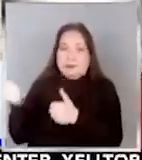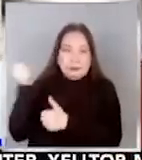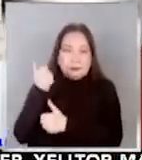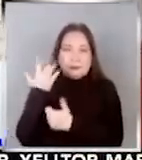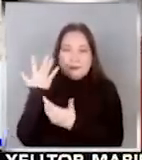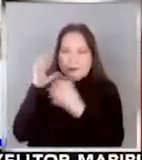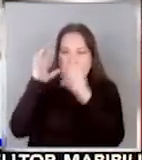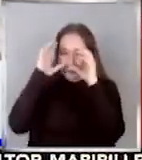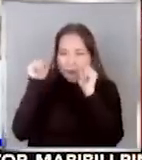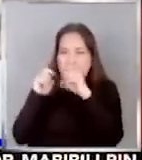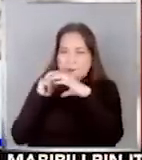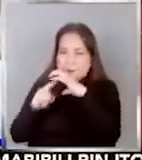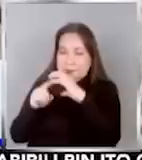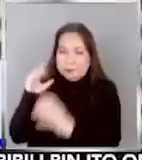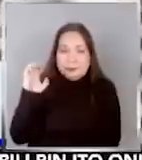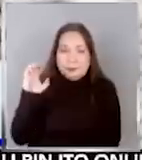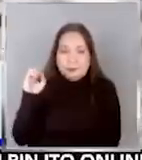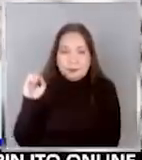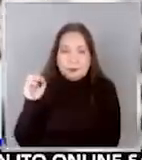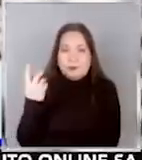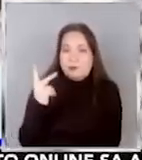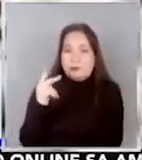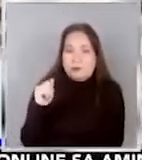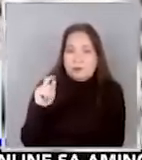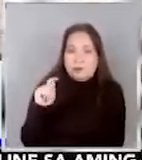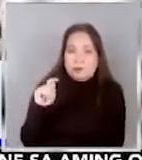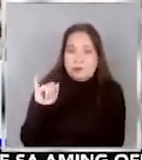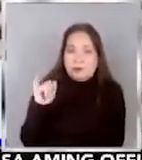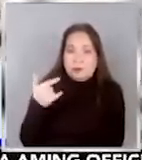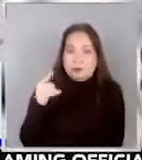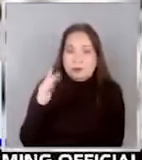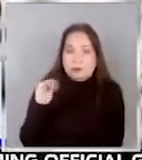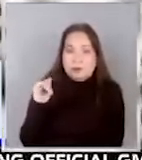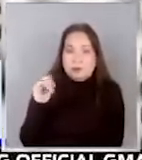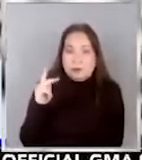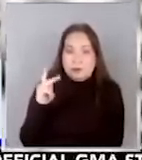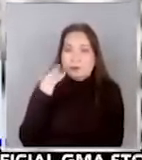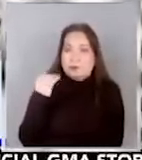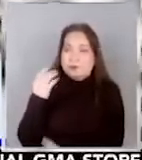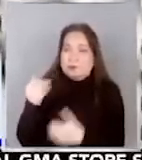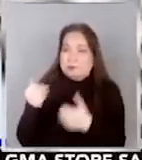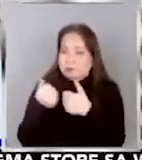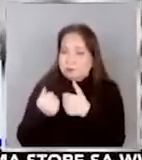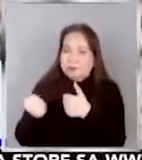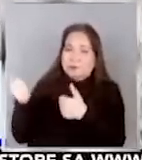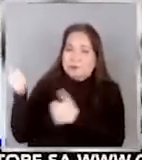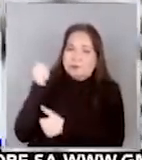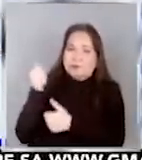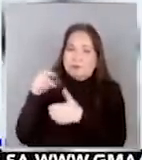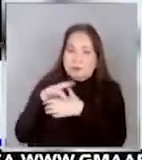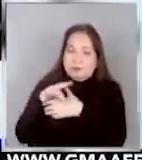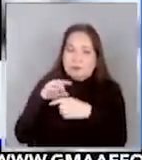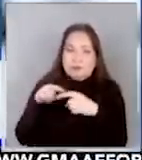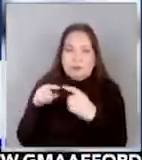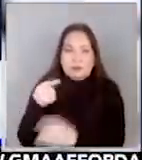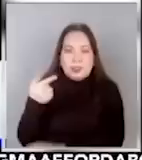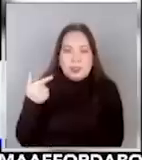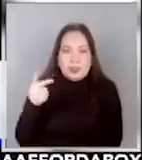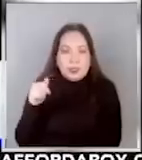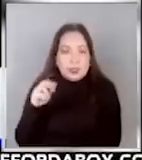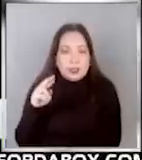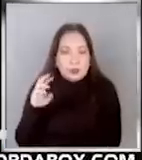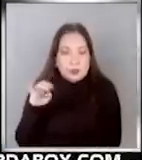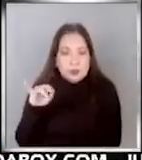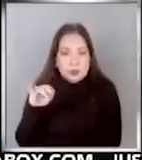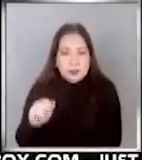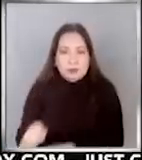and CEO Carlo Katigbak at Head of Content Partnerships of View Philippines, Garlic Garcia. Gusto namin